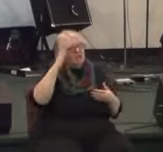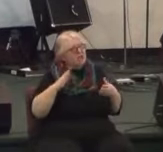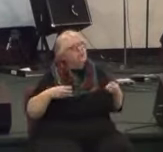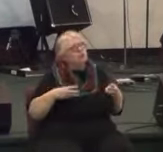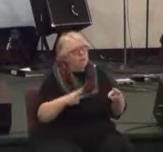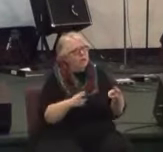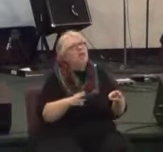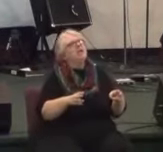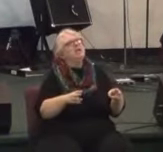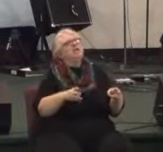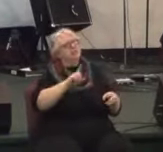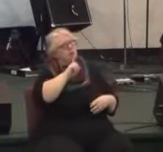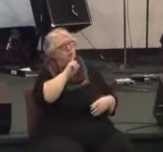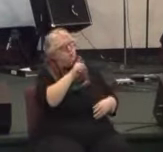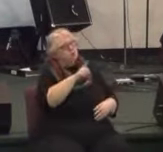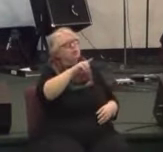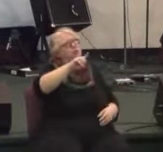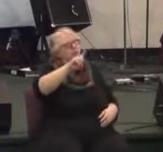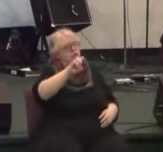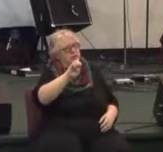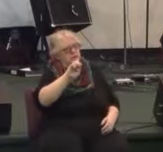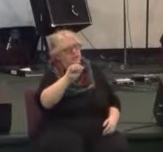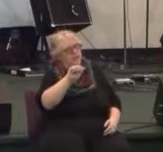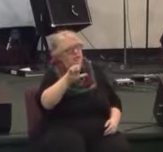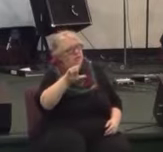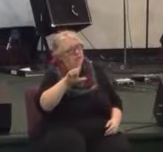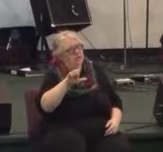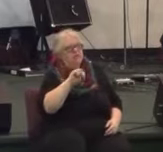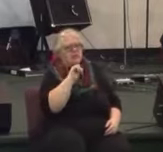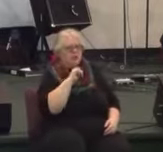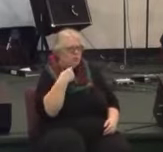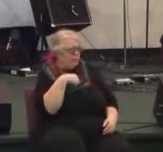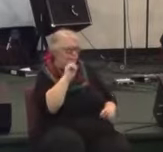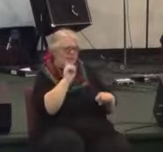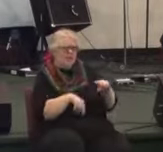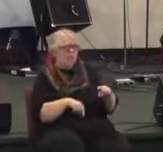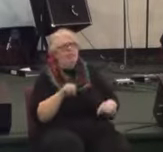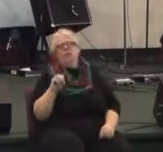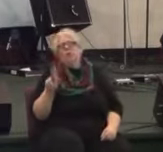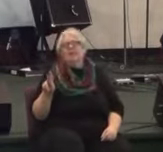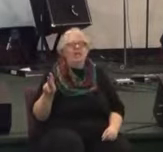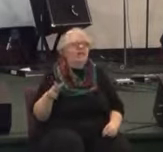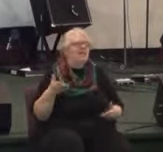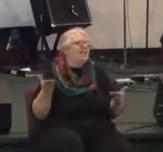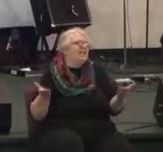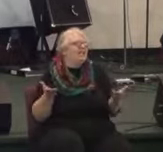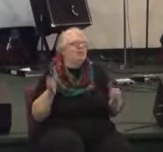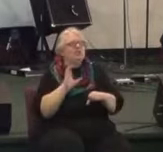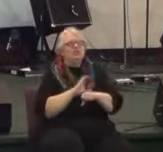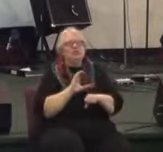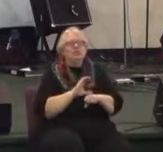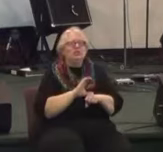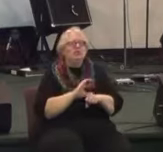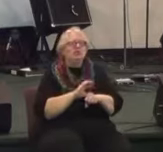the deal. It isn't that we can be okay on Sunday morning and be here together and then go out there and do whatever we want